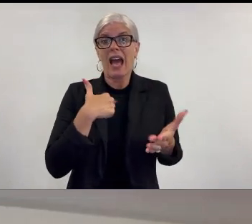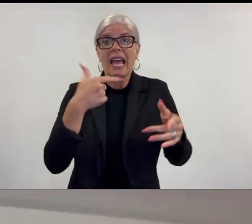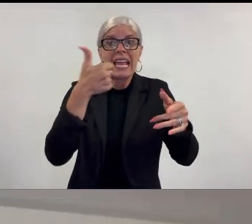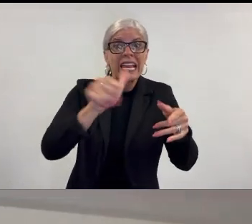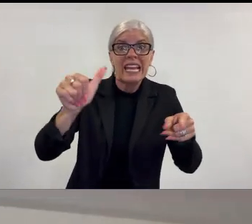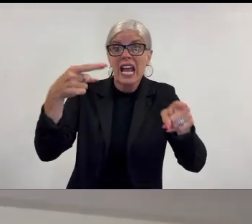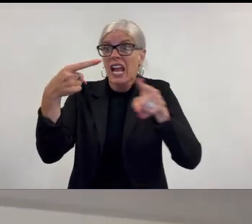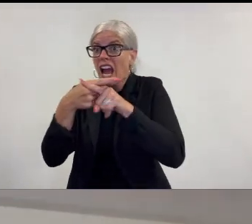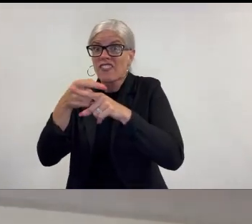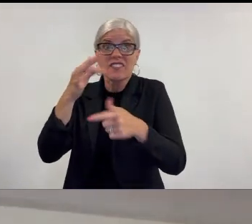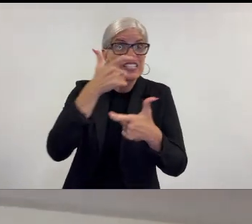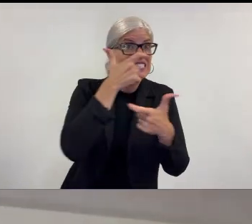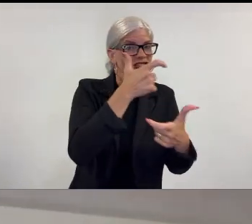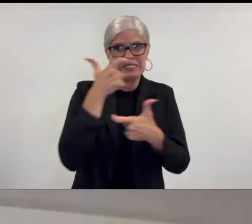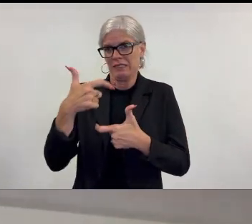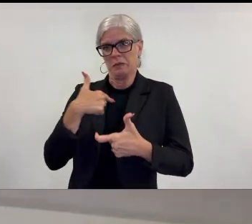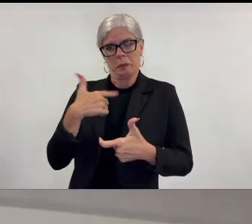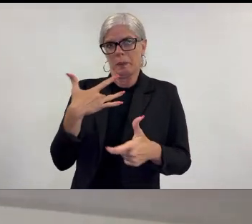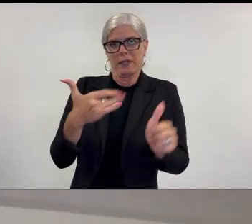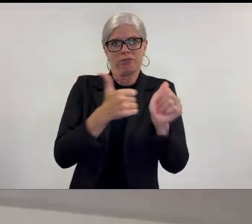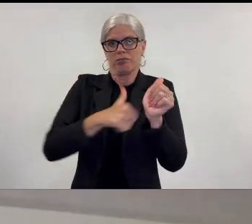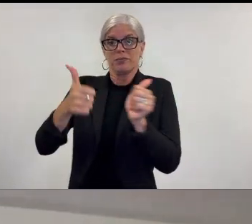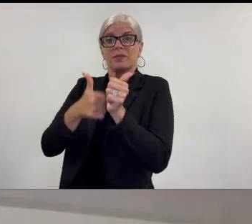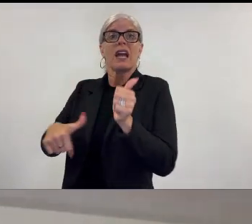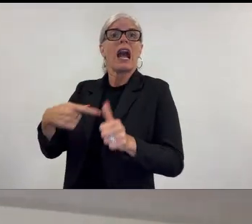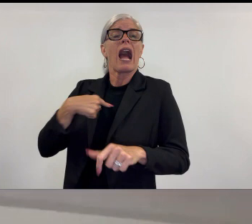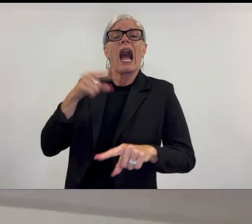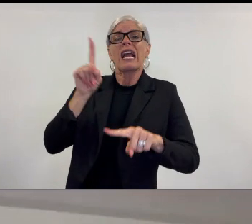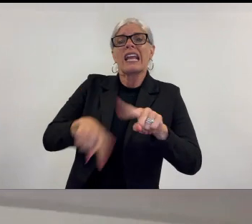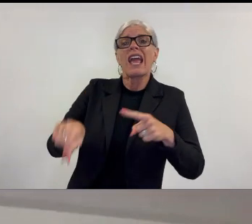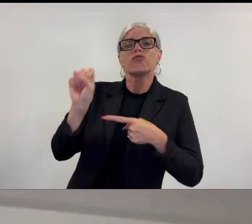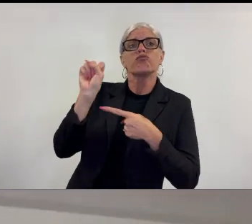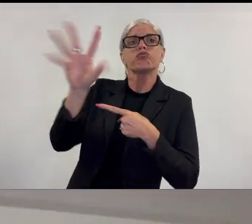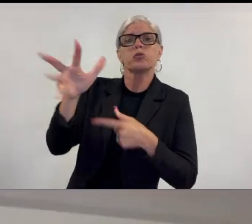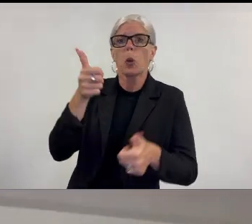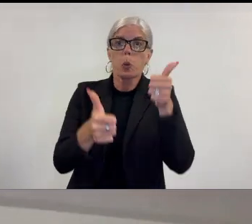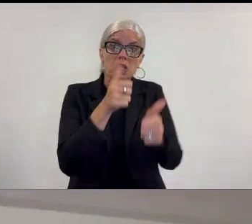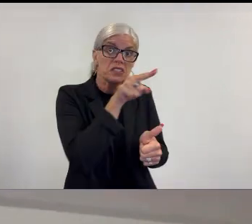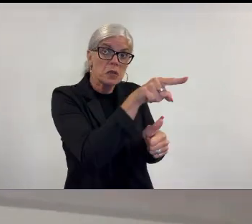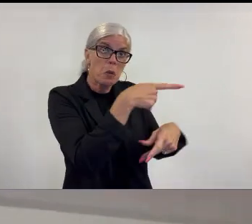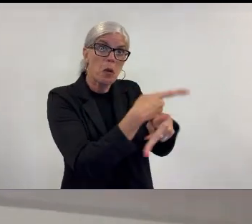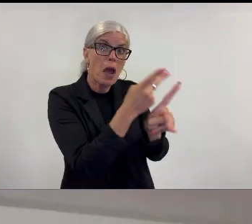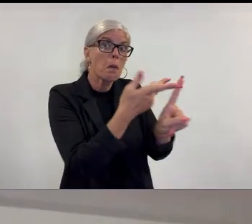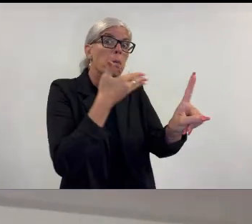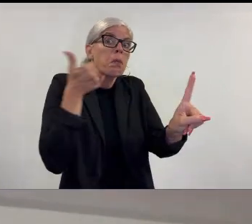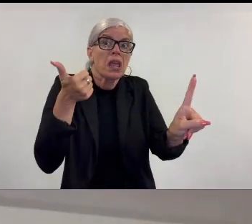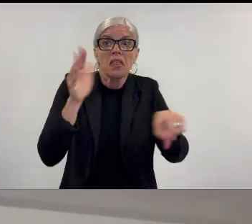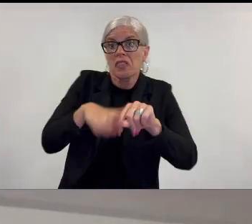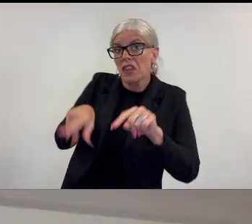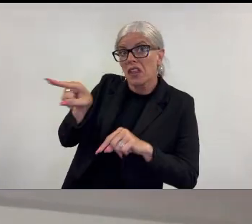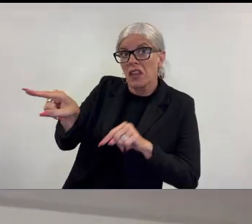academic realm, I try to keep myself free of conflict of interest, so I cannot recommend specific